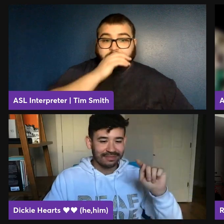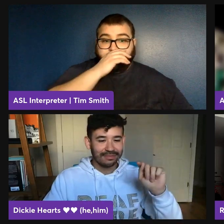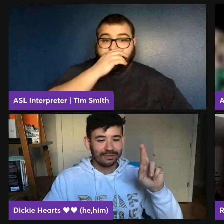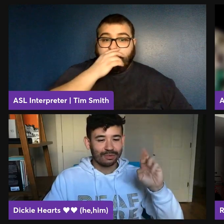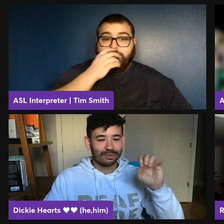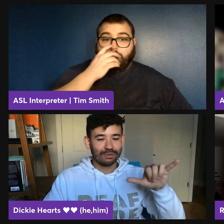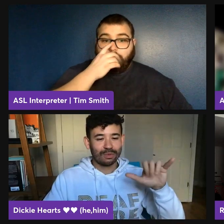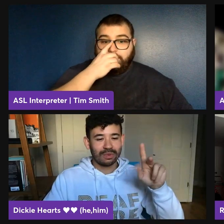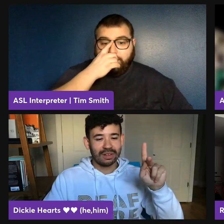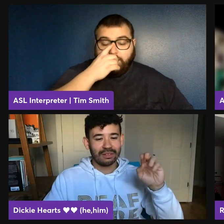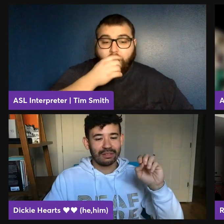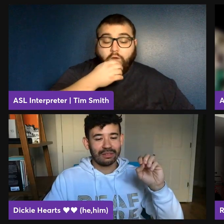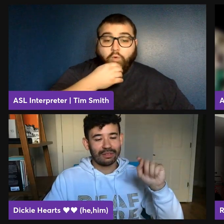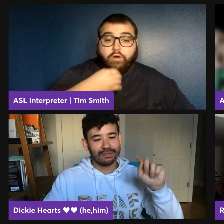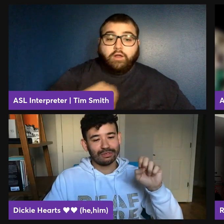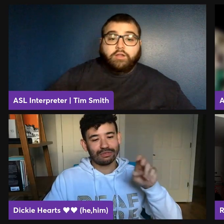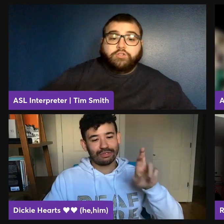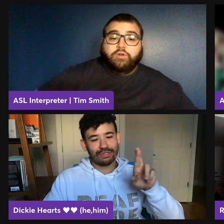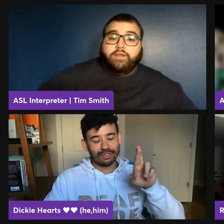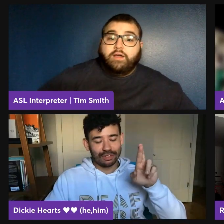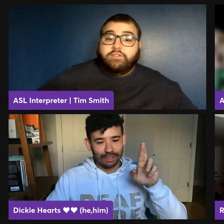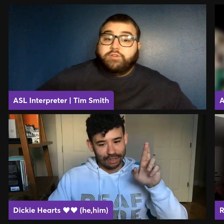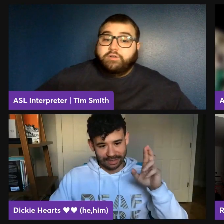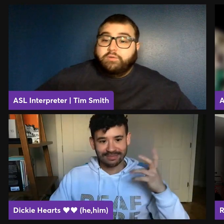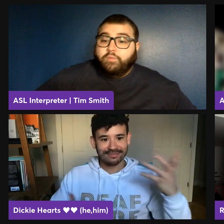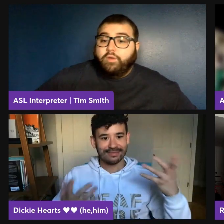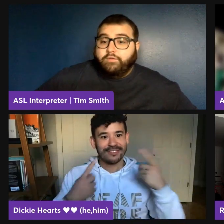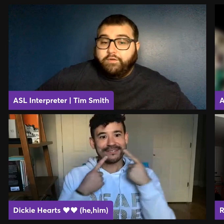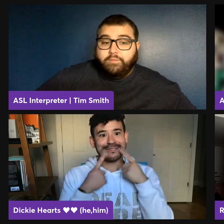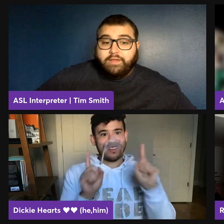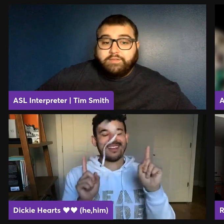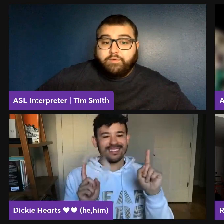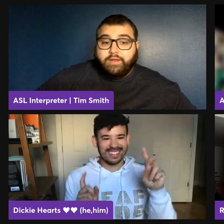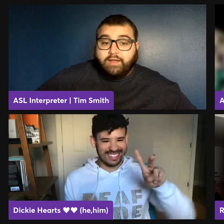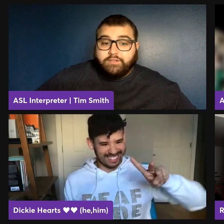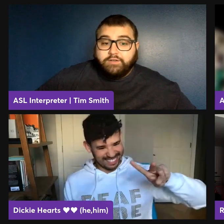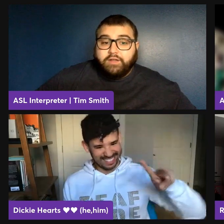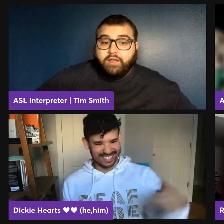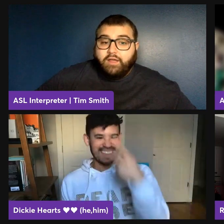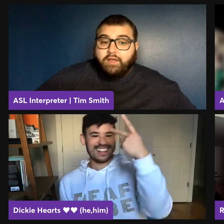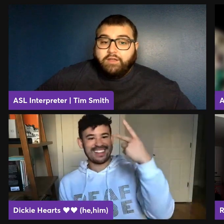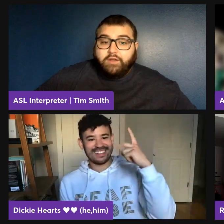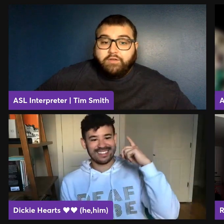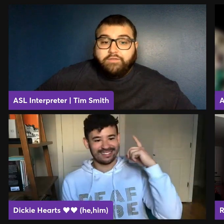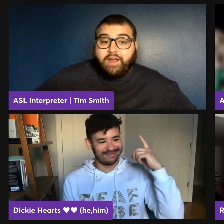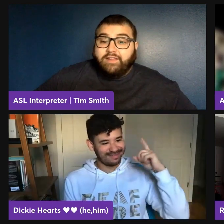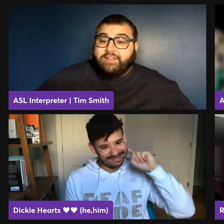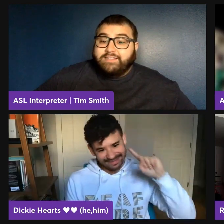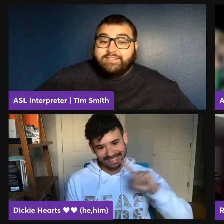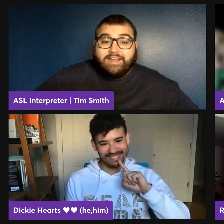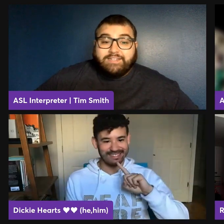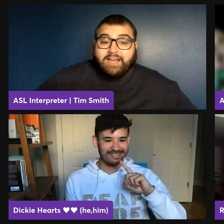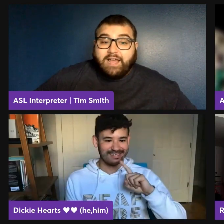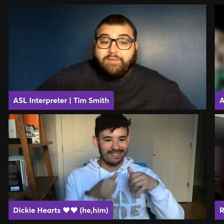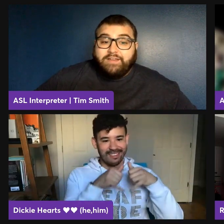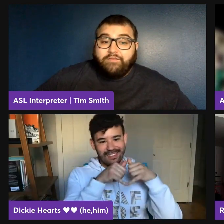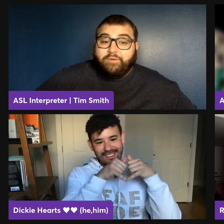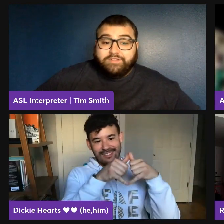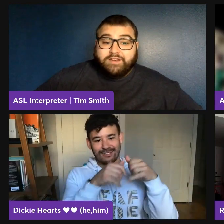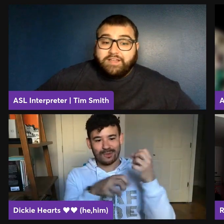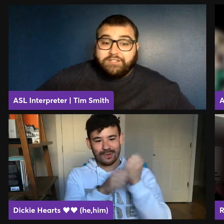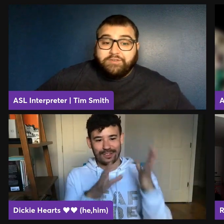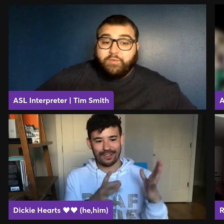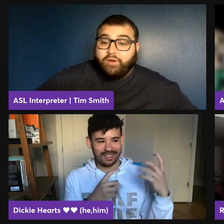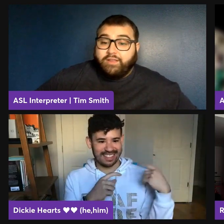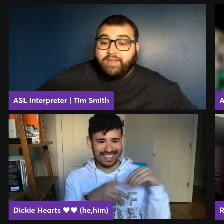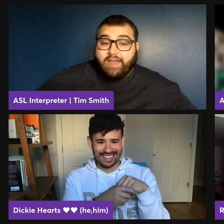Especially last year, the Academy Award, Troy Kotsur won for Best Supporting Actor. you know, finally, it's the second time a deaf